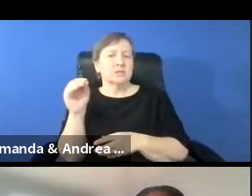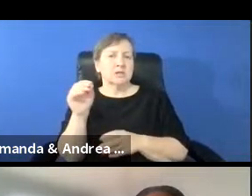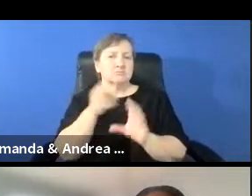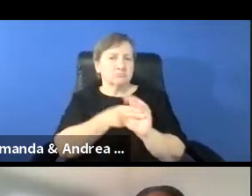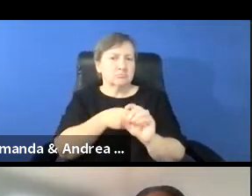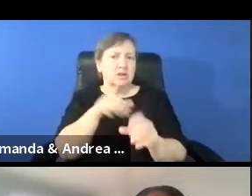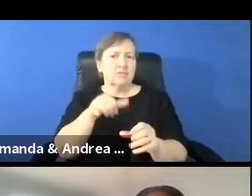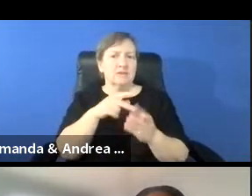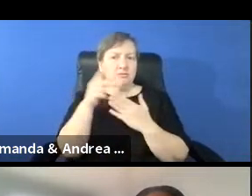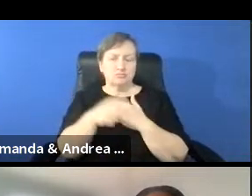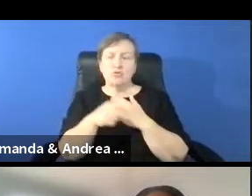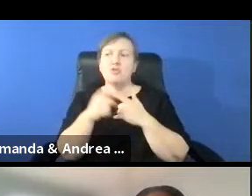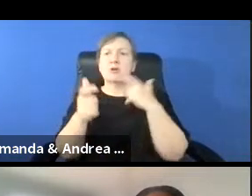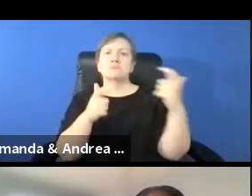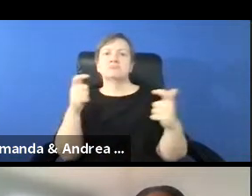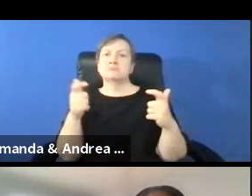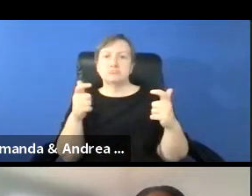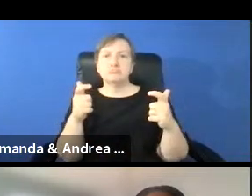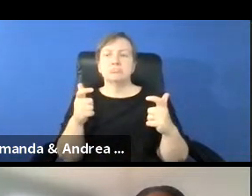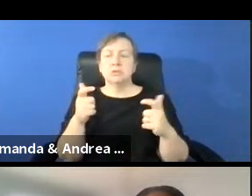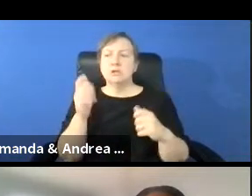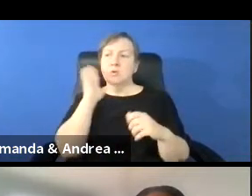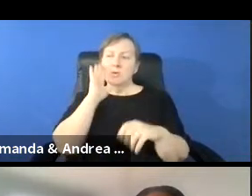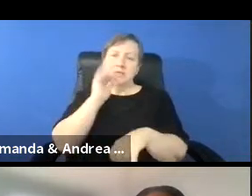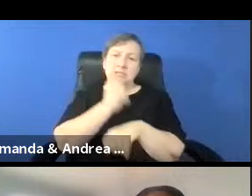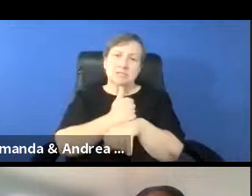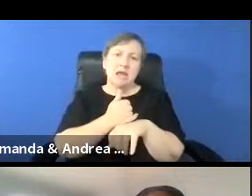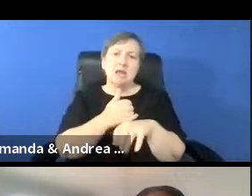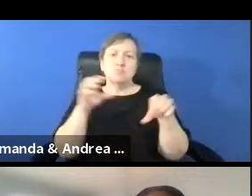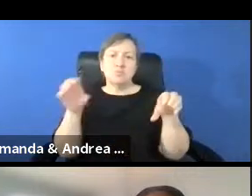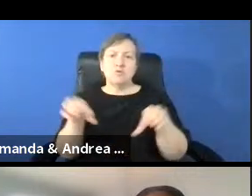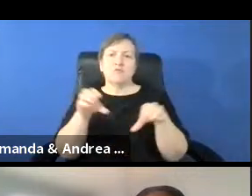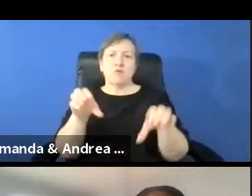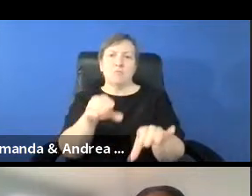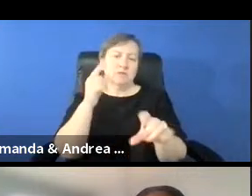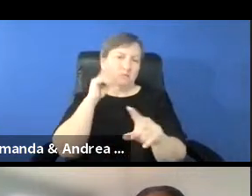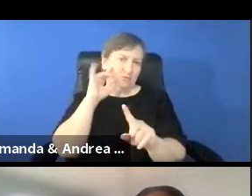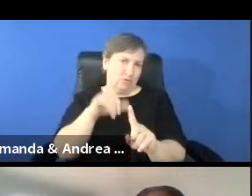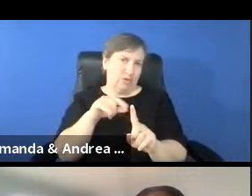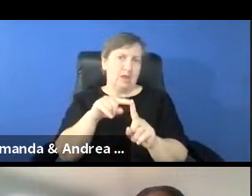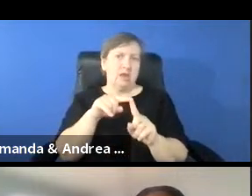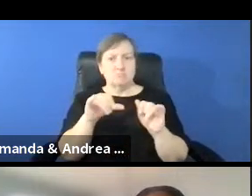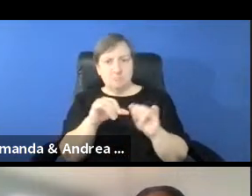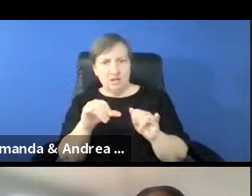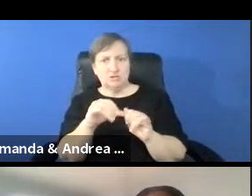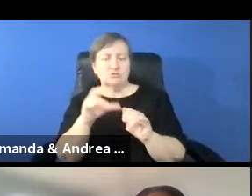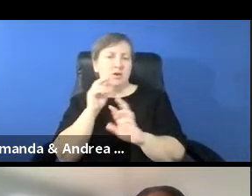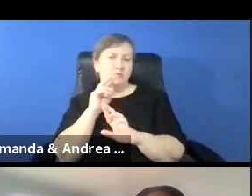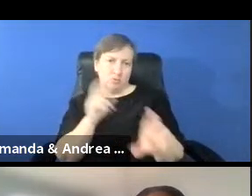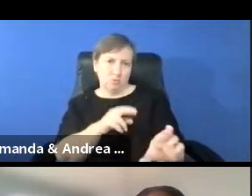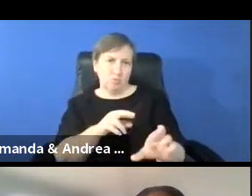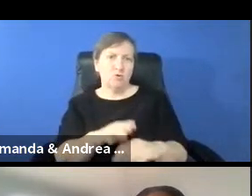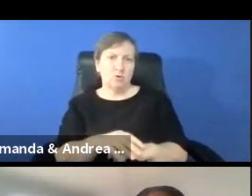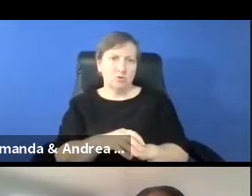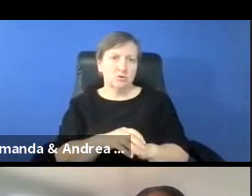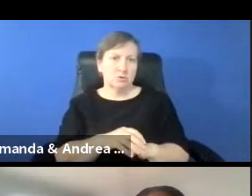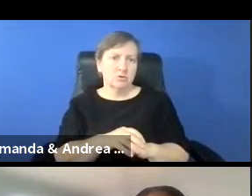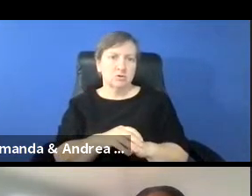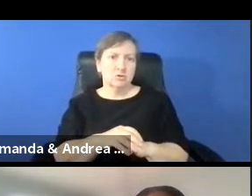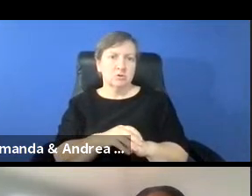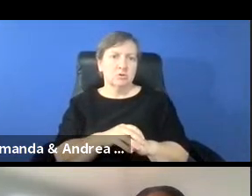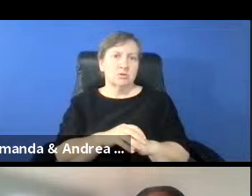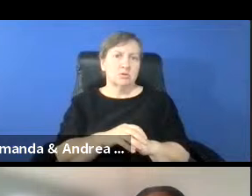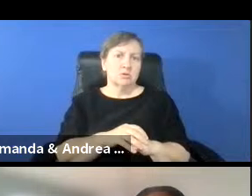a significant way. So we're going to set performance measures around that, measure it, and report it out.